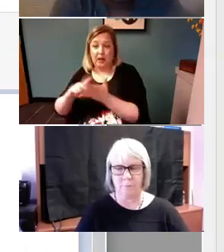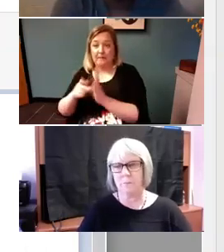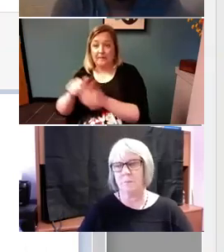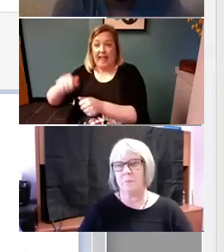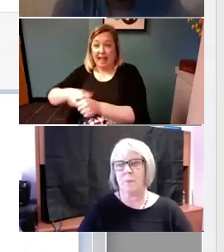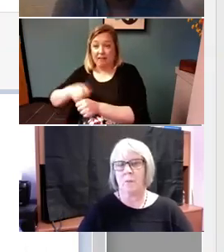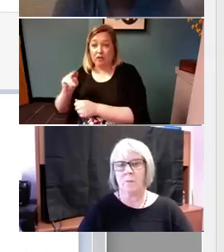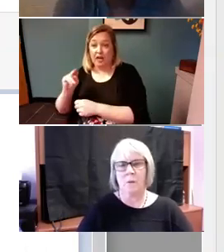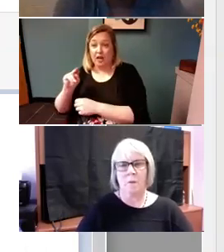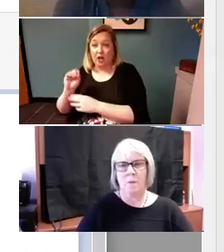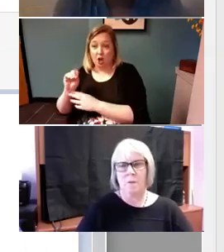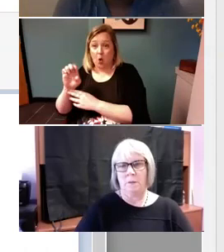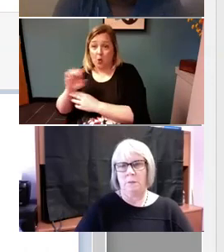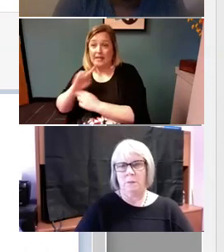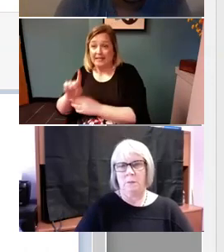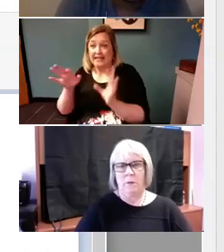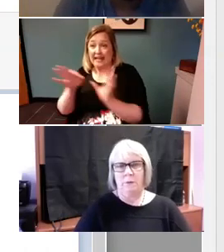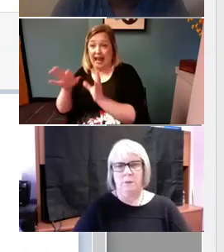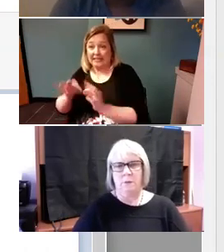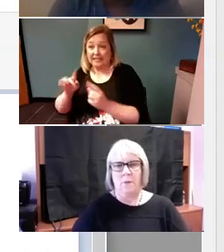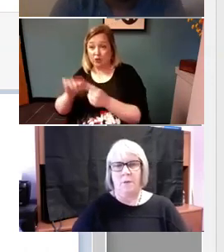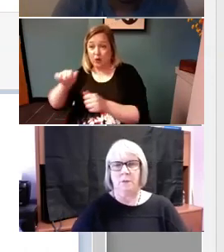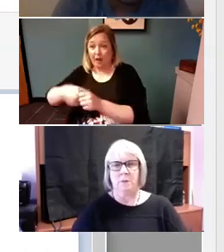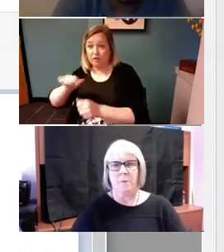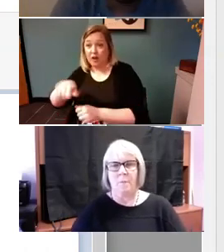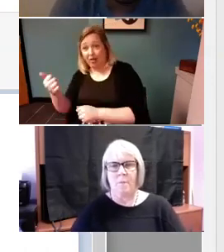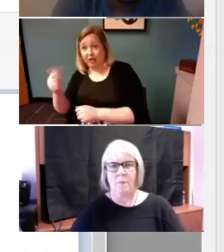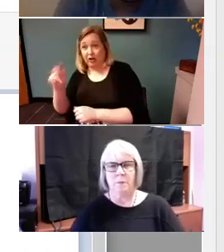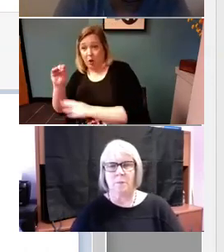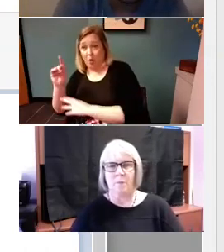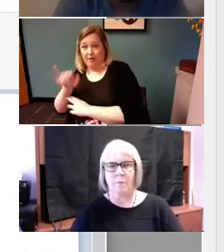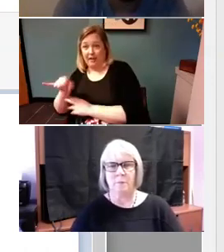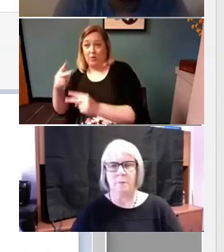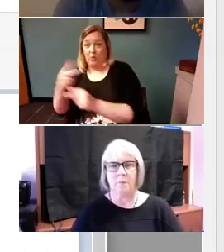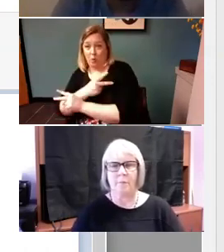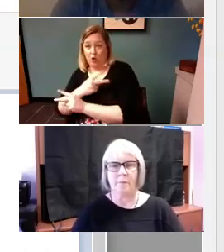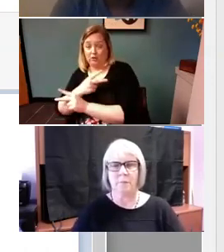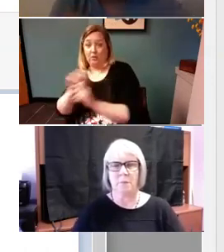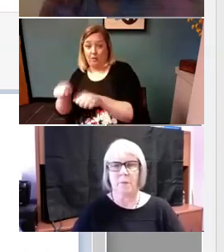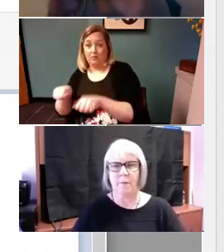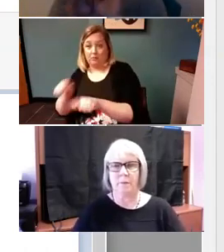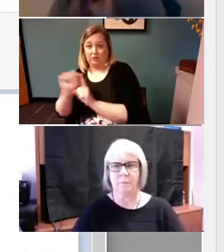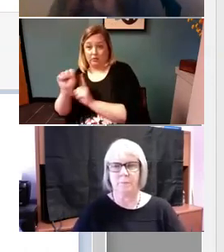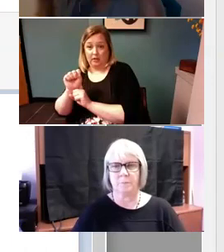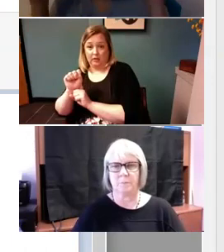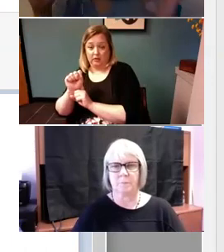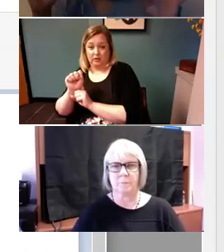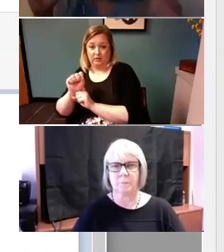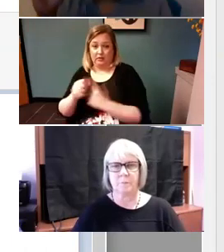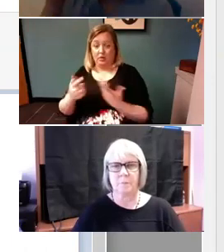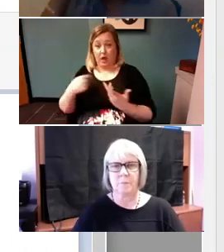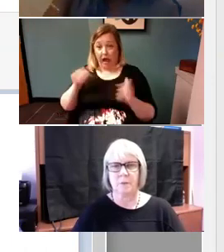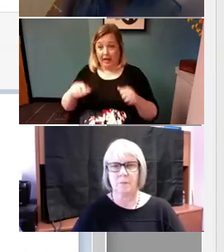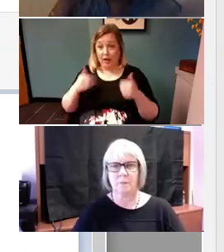worst case scenario. Now, I can still color them with 4 nodes, but the moment I have a